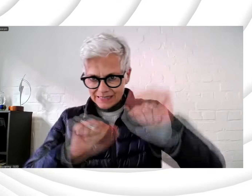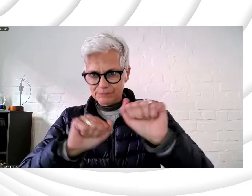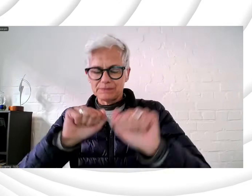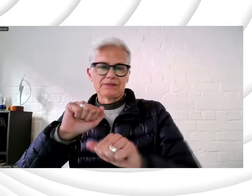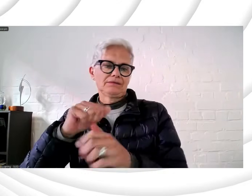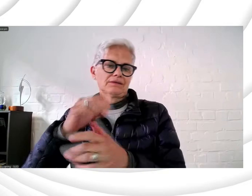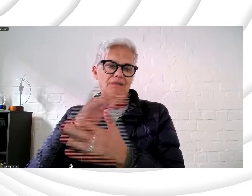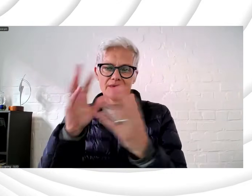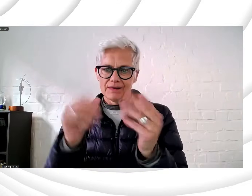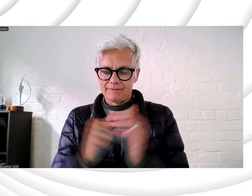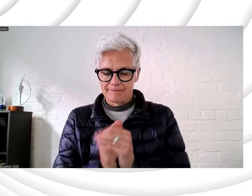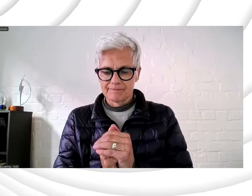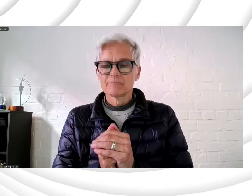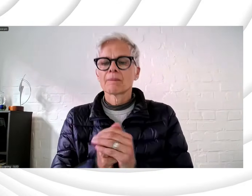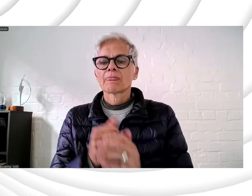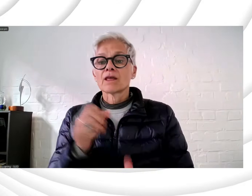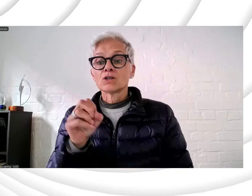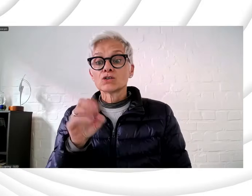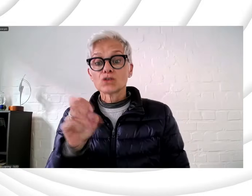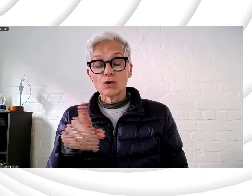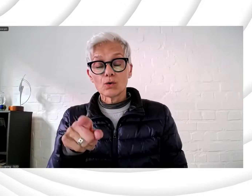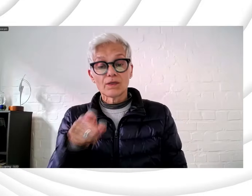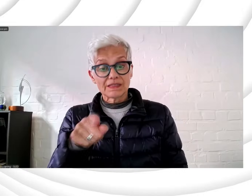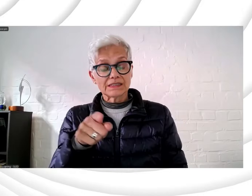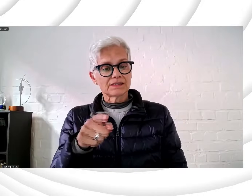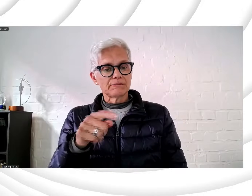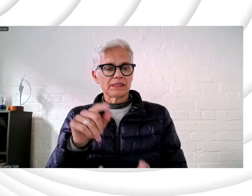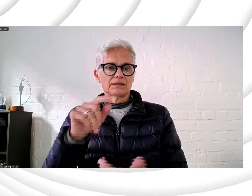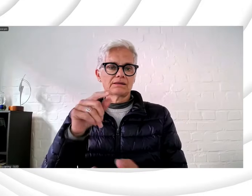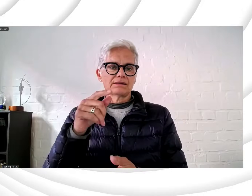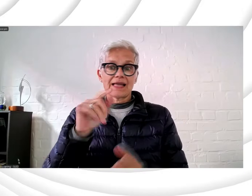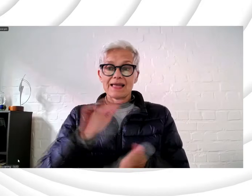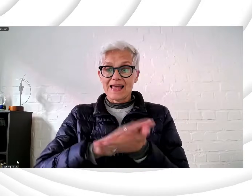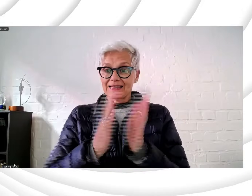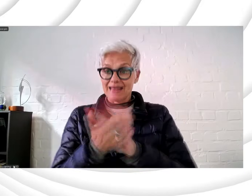find, etc. And then also with assessments.